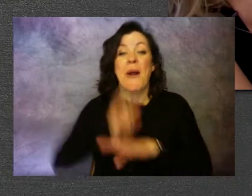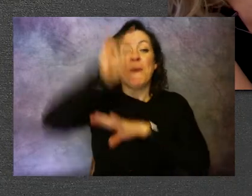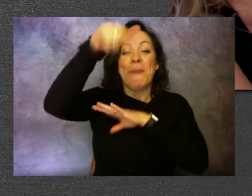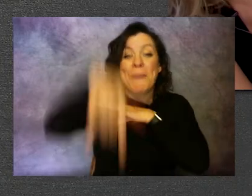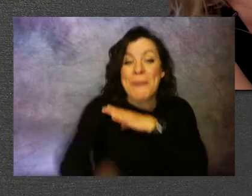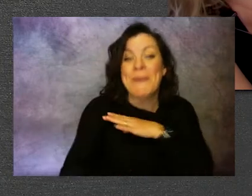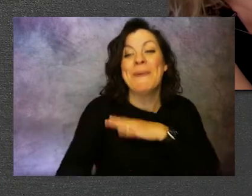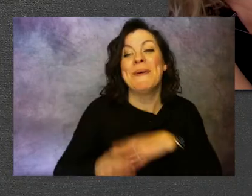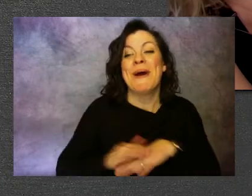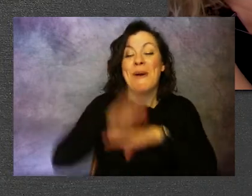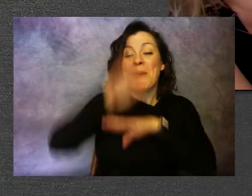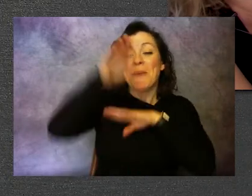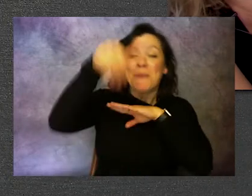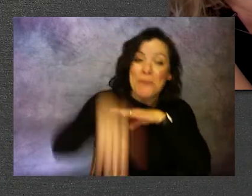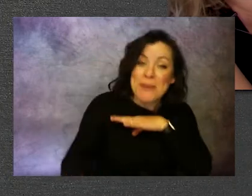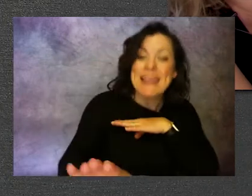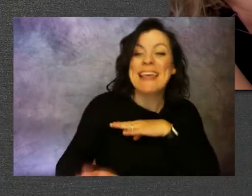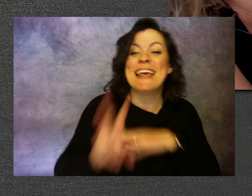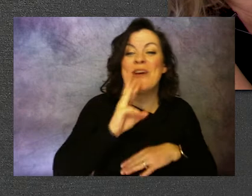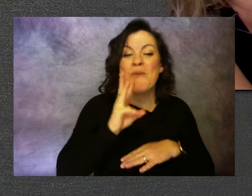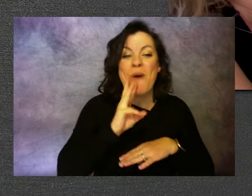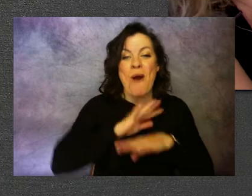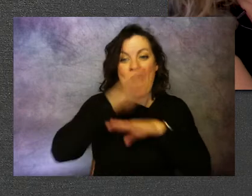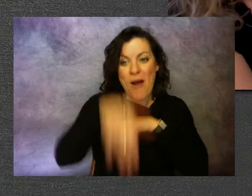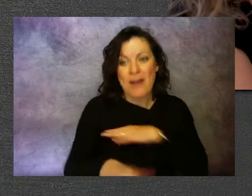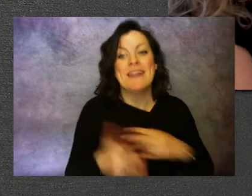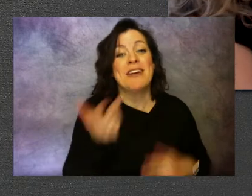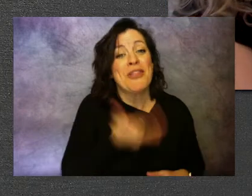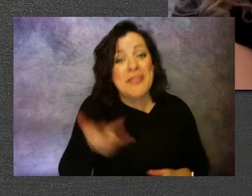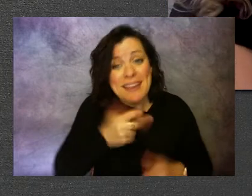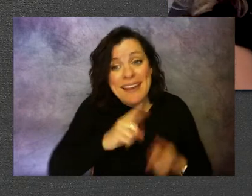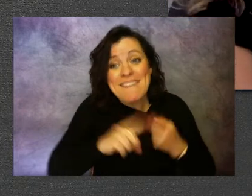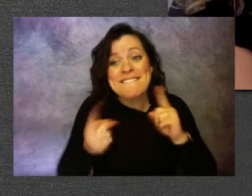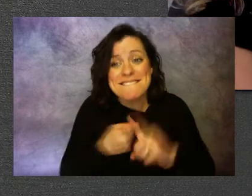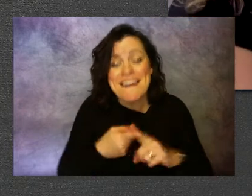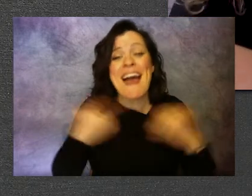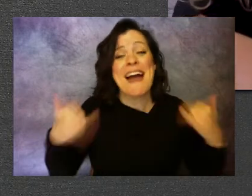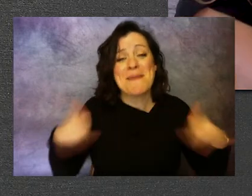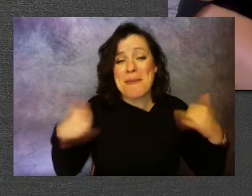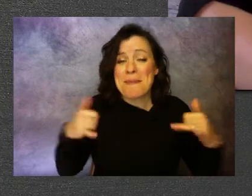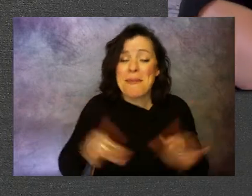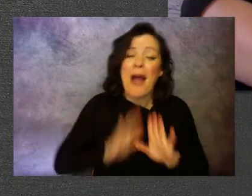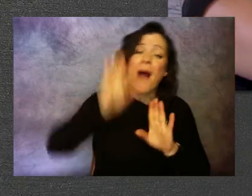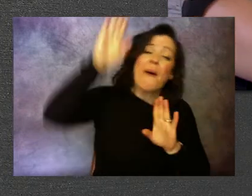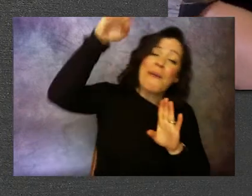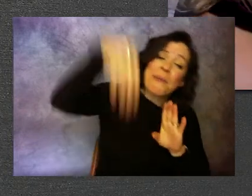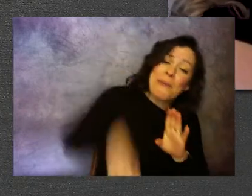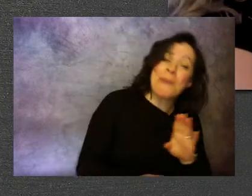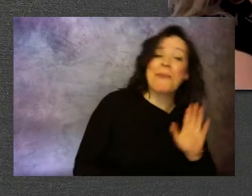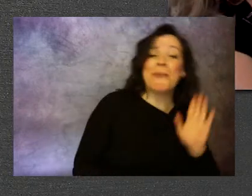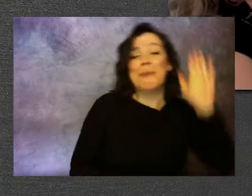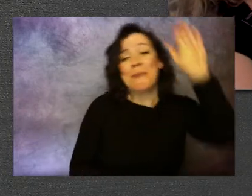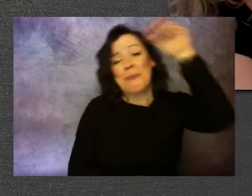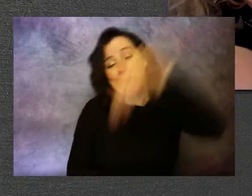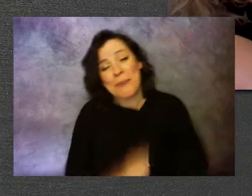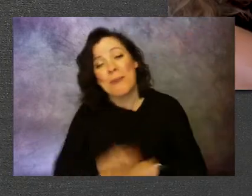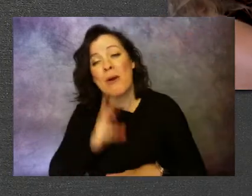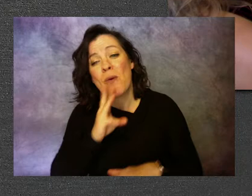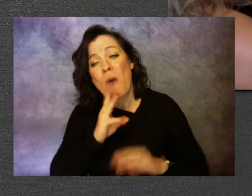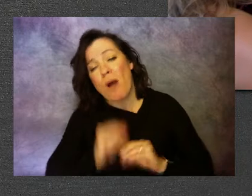Whee! Wanda, Wilbur, and Walter swooped down the slide. Splash!